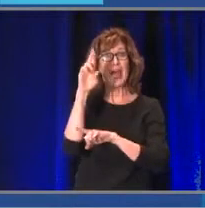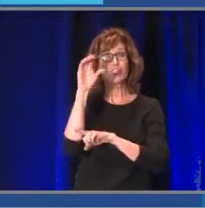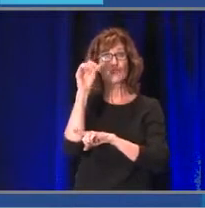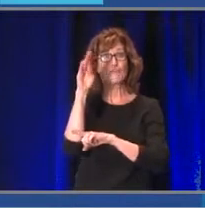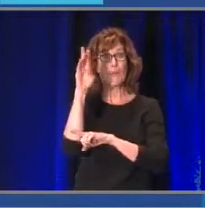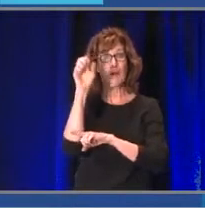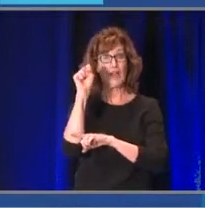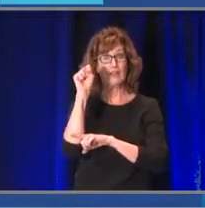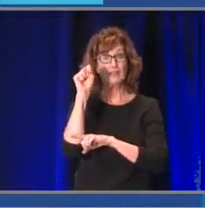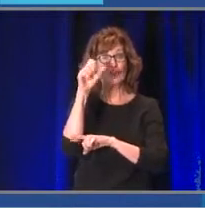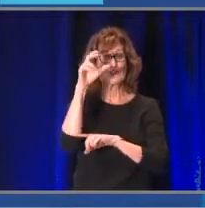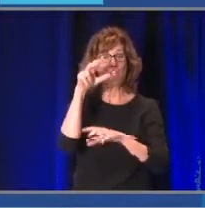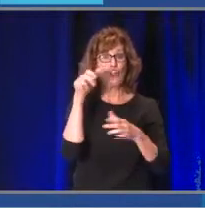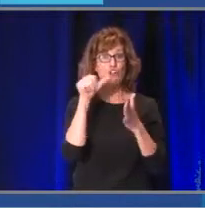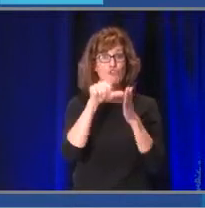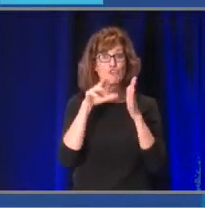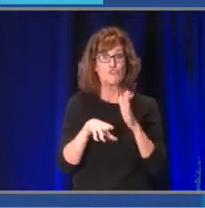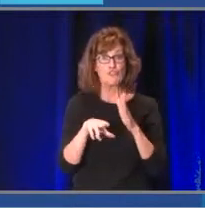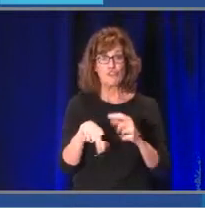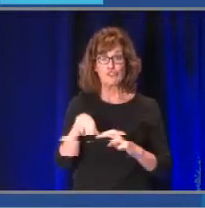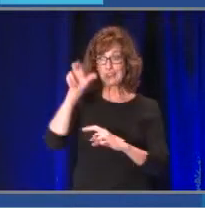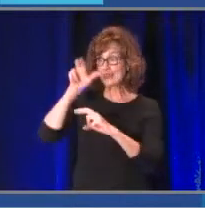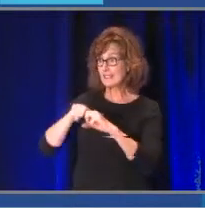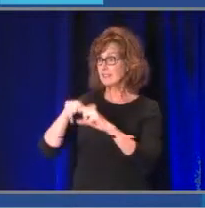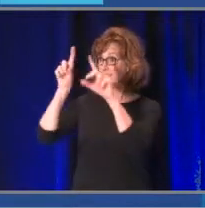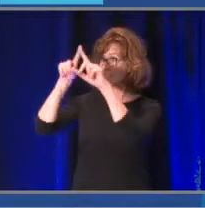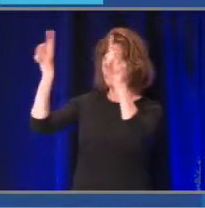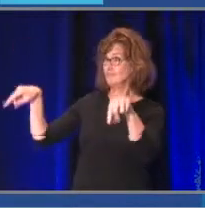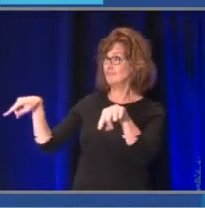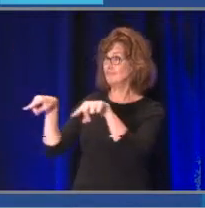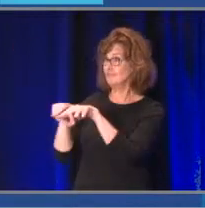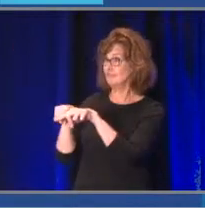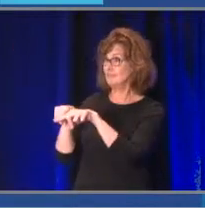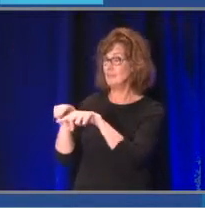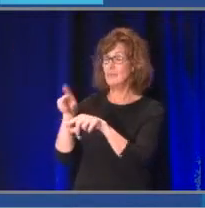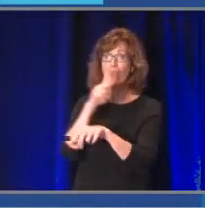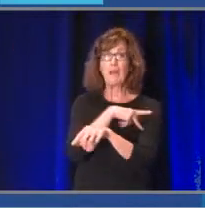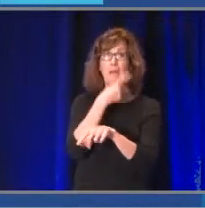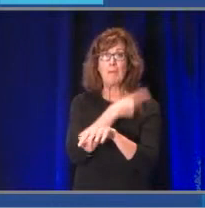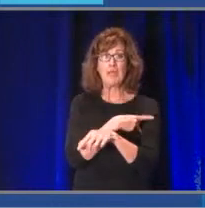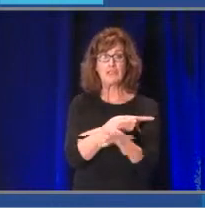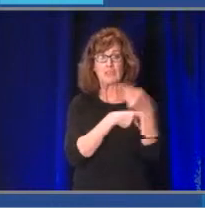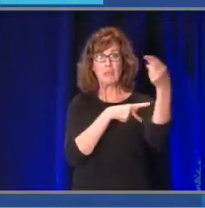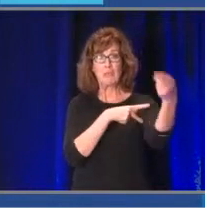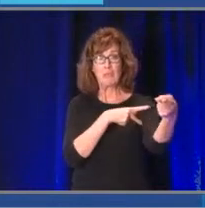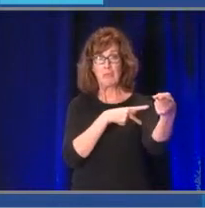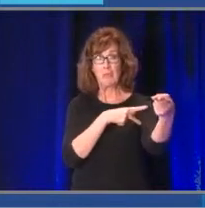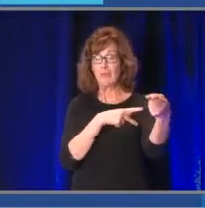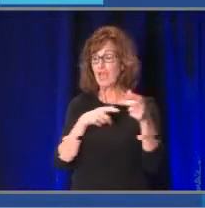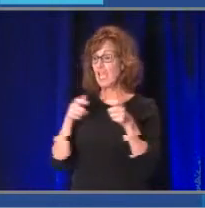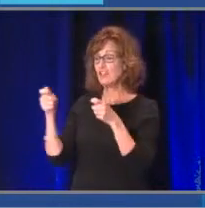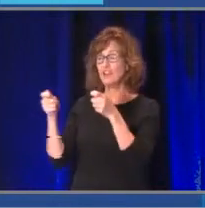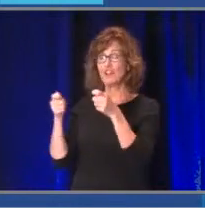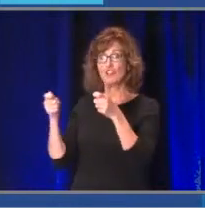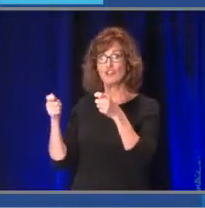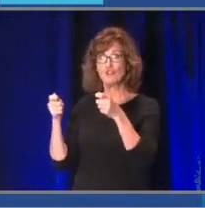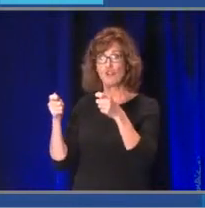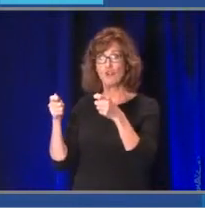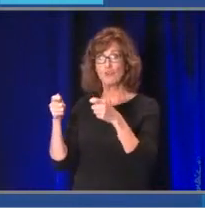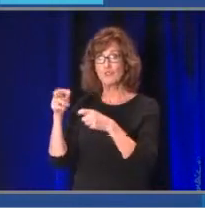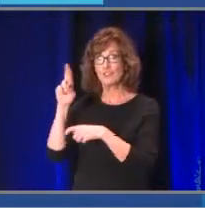surgeon sits at a console away from the patient remotely and controls the robotic arms. However, with